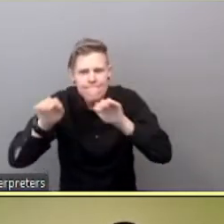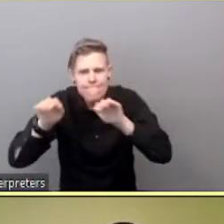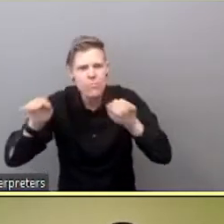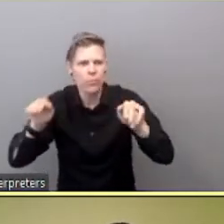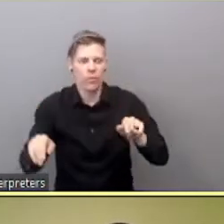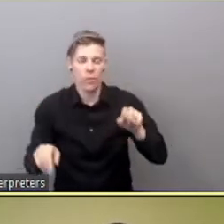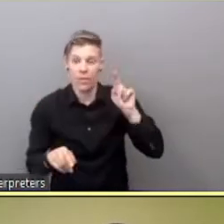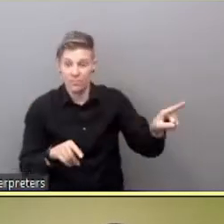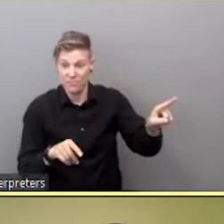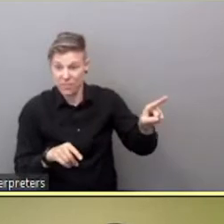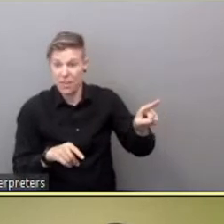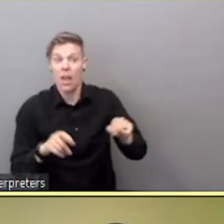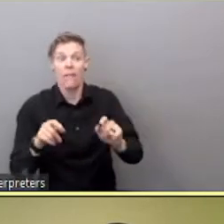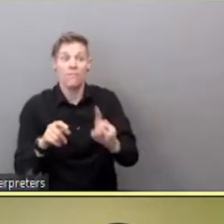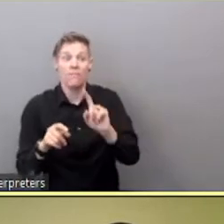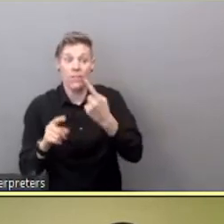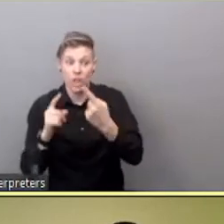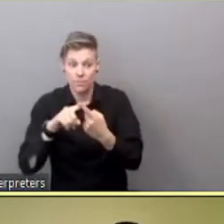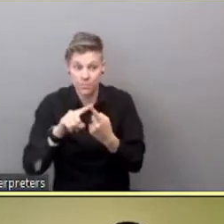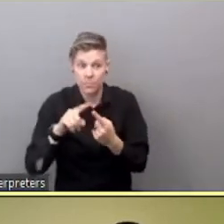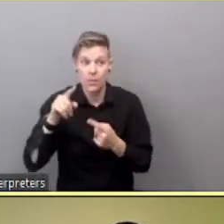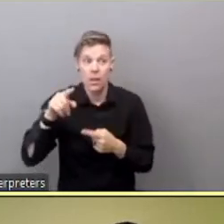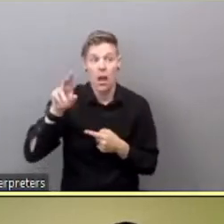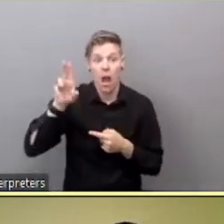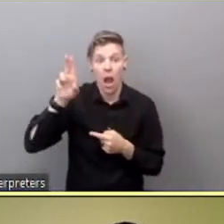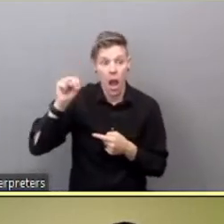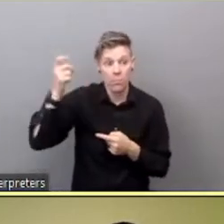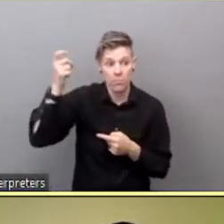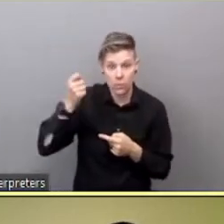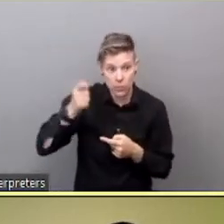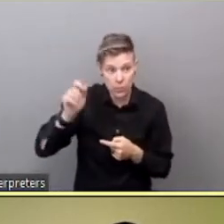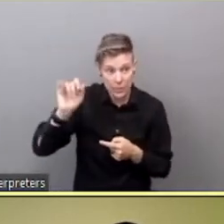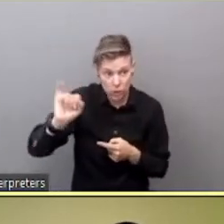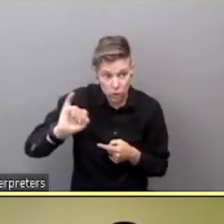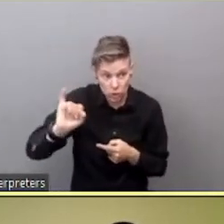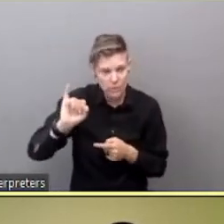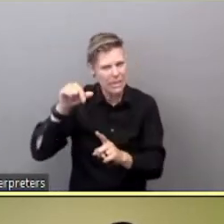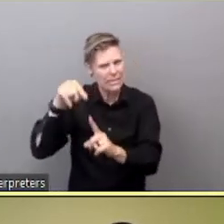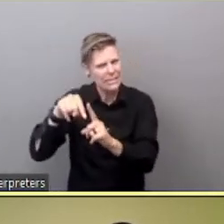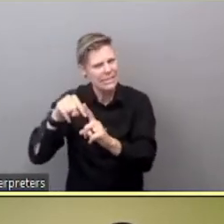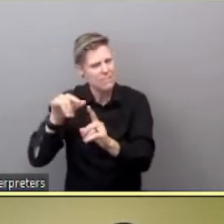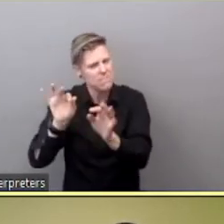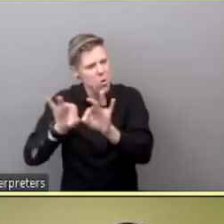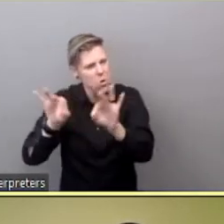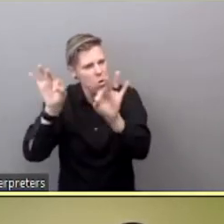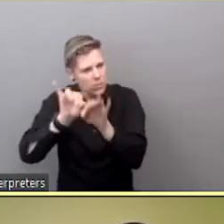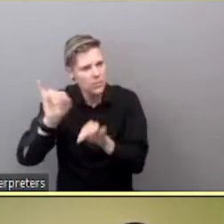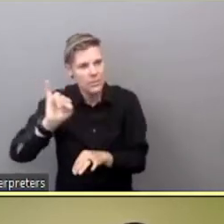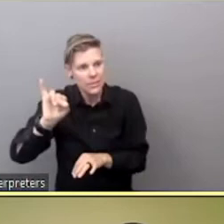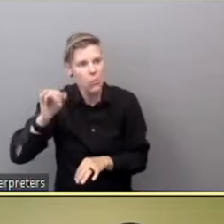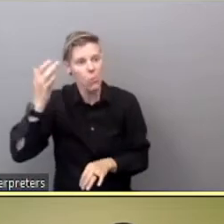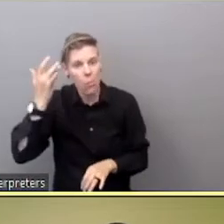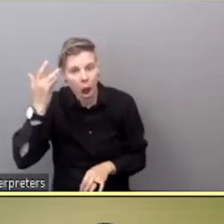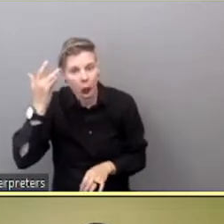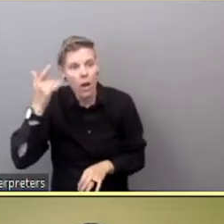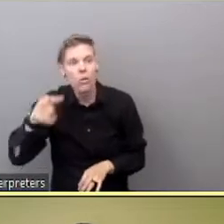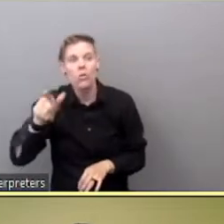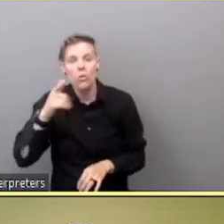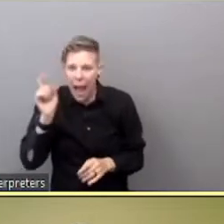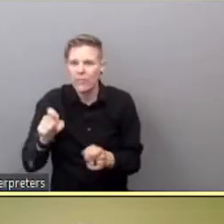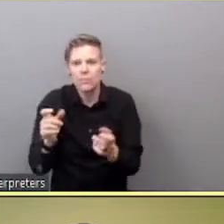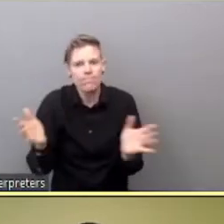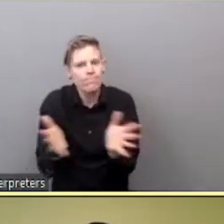for unemployment insurance claimants is that they are actively seeking work and able and available to accept suitable work if